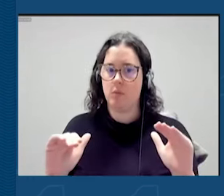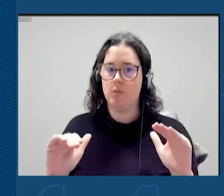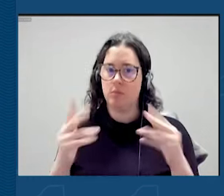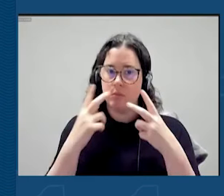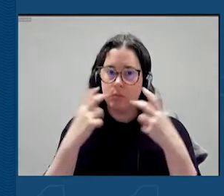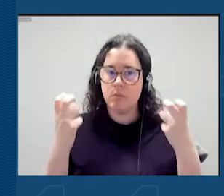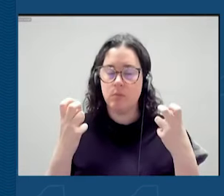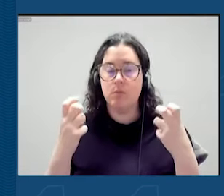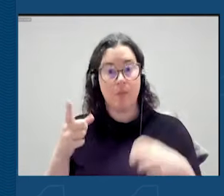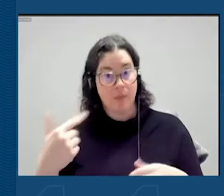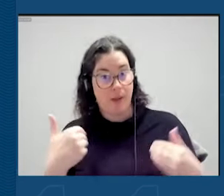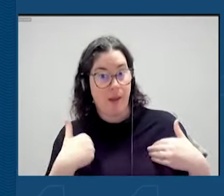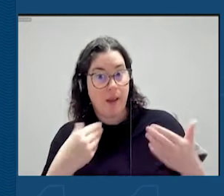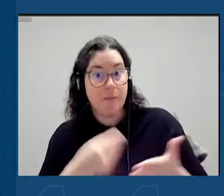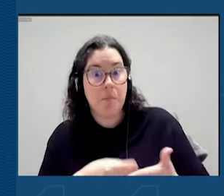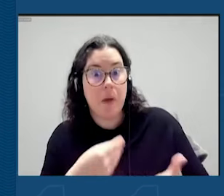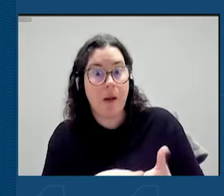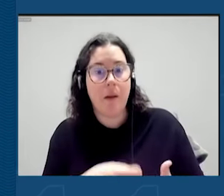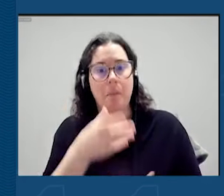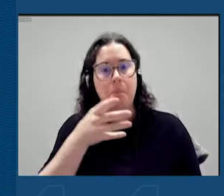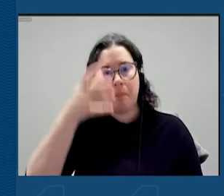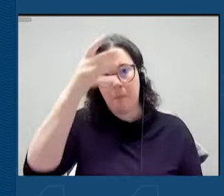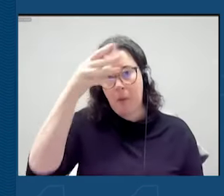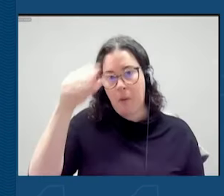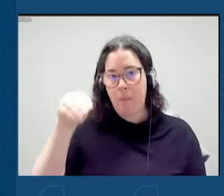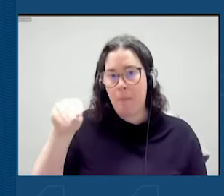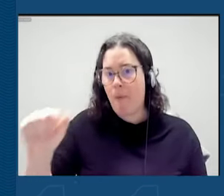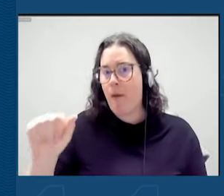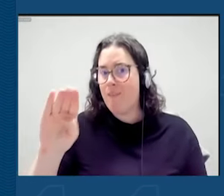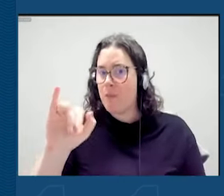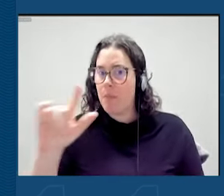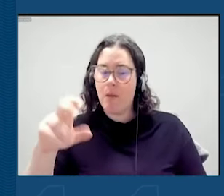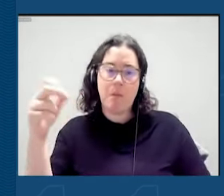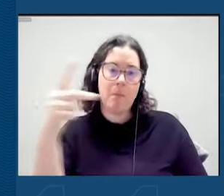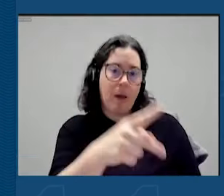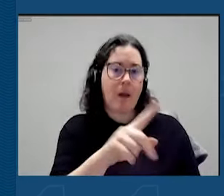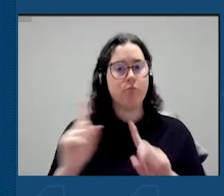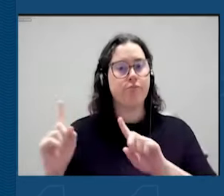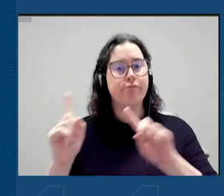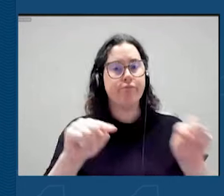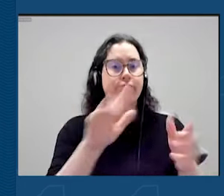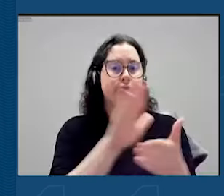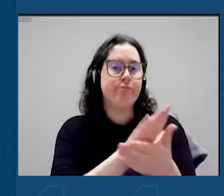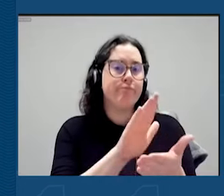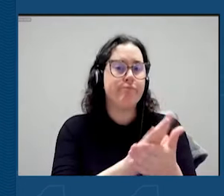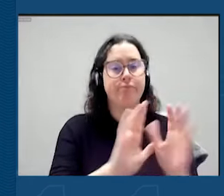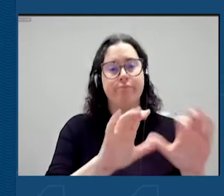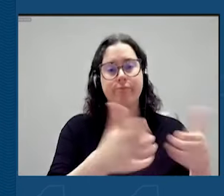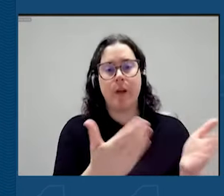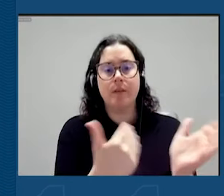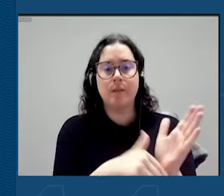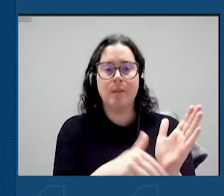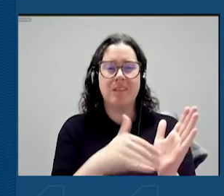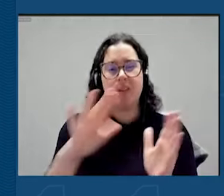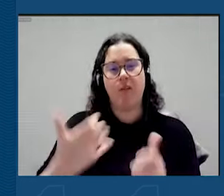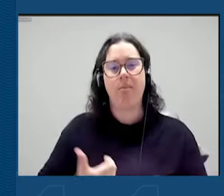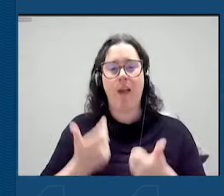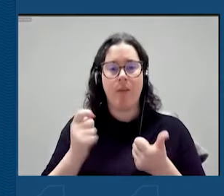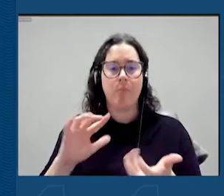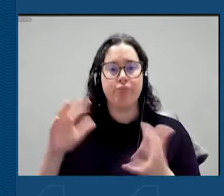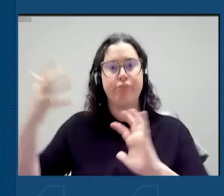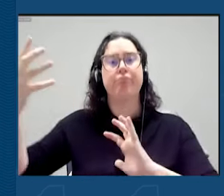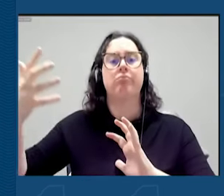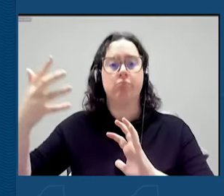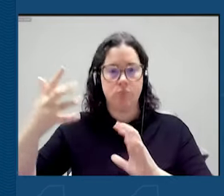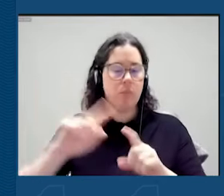money, parents post bail, they're back in class, they're back at school, their life has some disruption, but not the same as someone